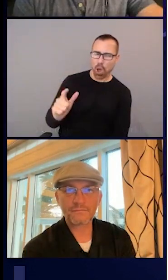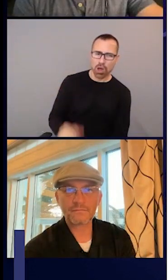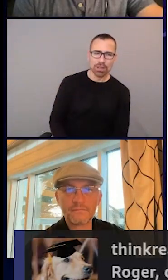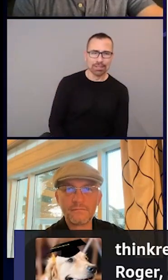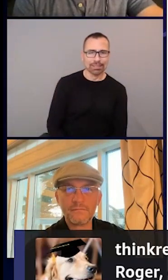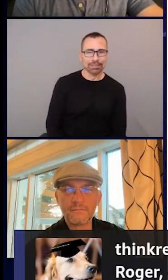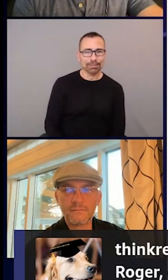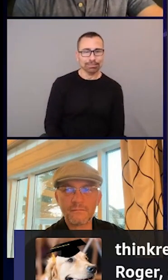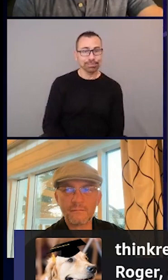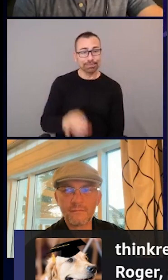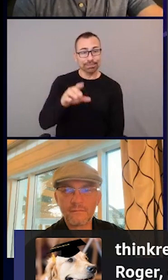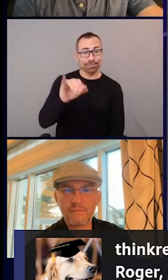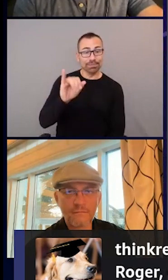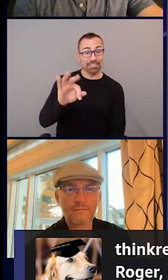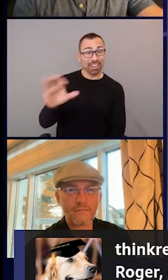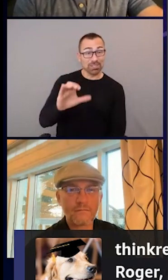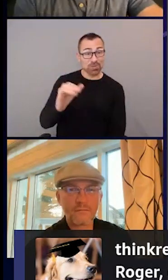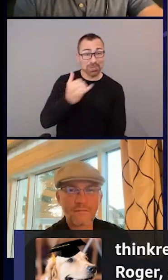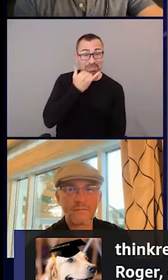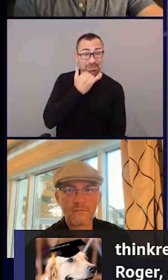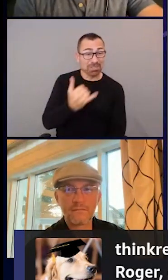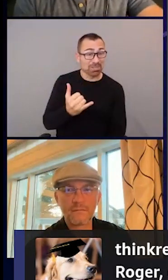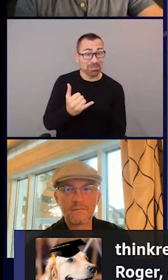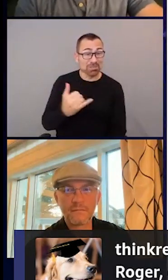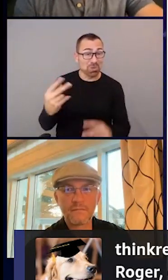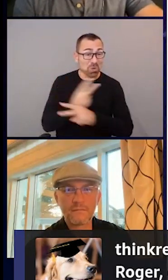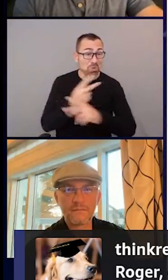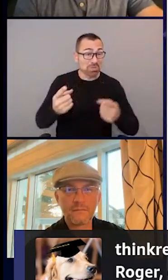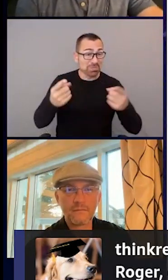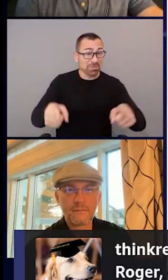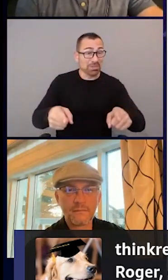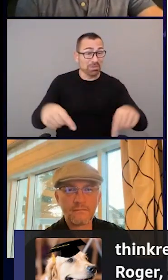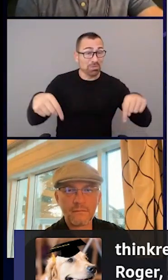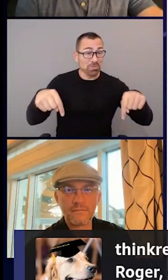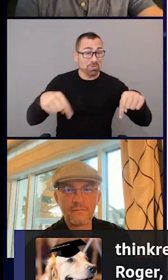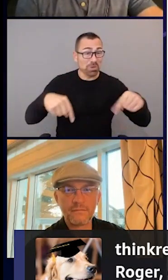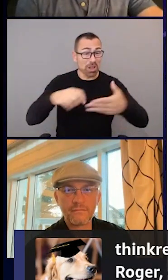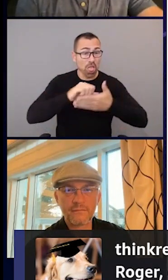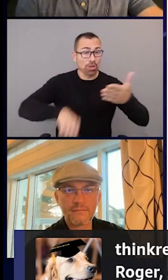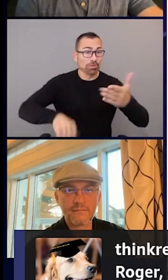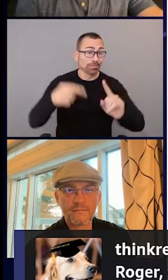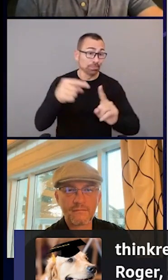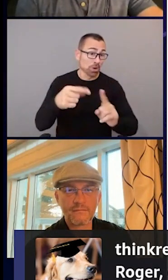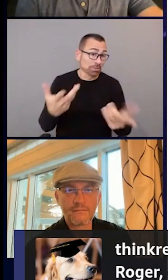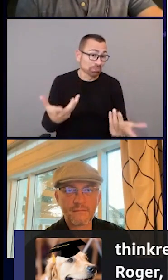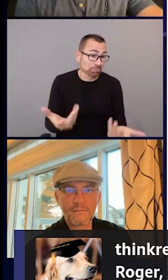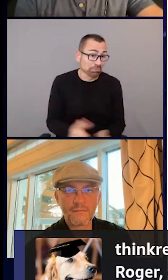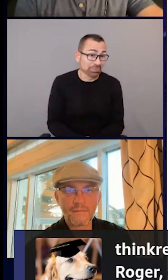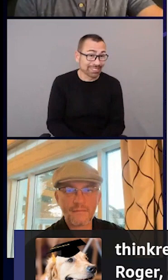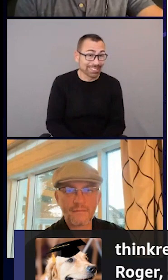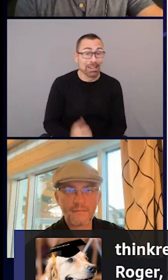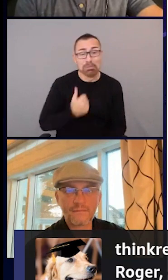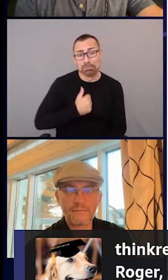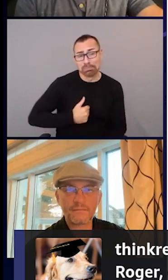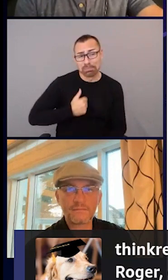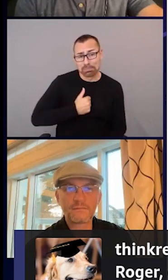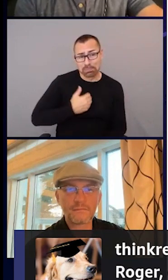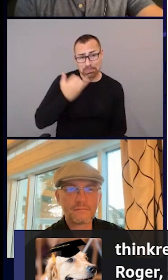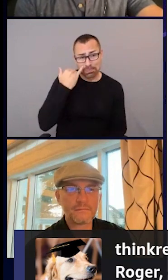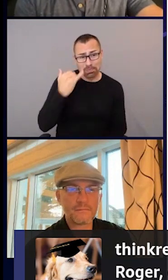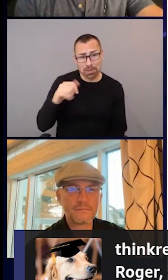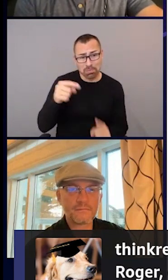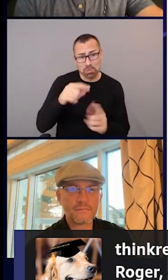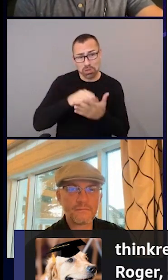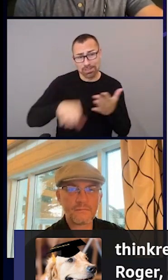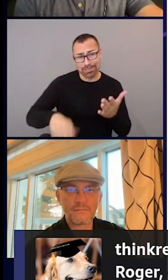If I do it wrong, the worst thing that'll happen, we'll lose points. And I'm really sorry if we lose points, Steve.